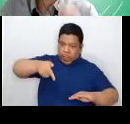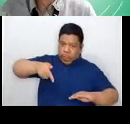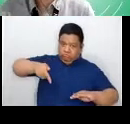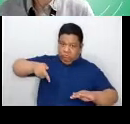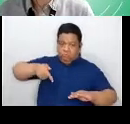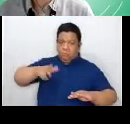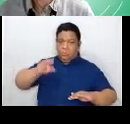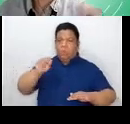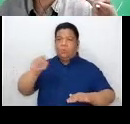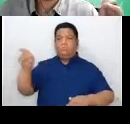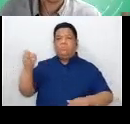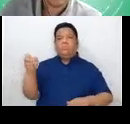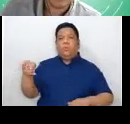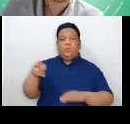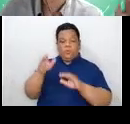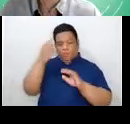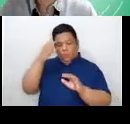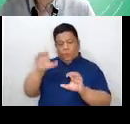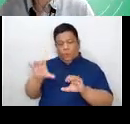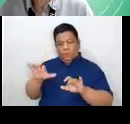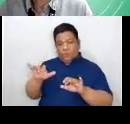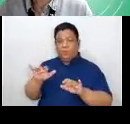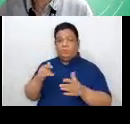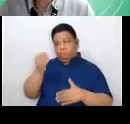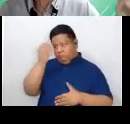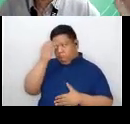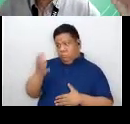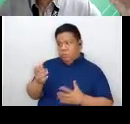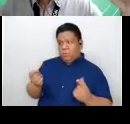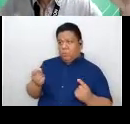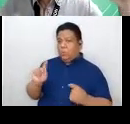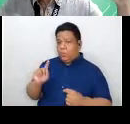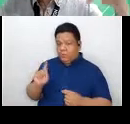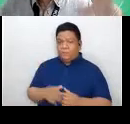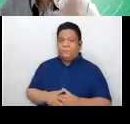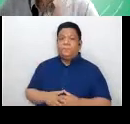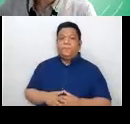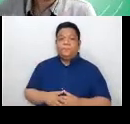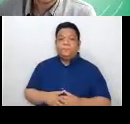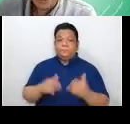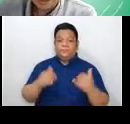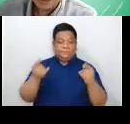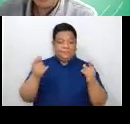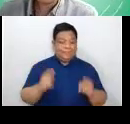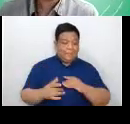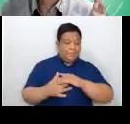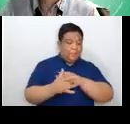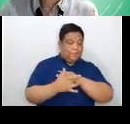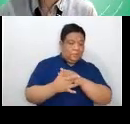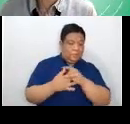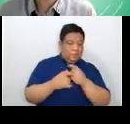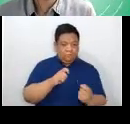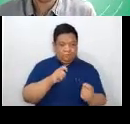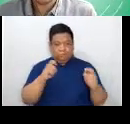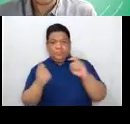computer will do that for me. I simply have to tell it what to do. And so it turned these technologies and created safer forms